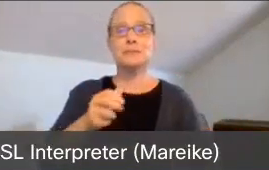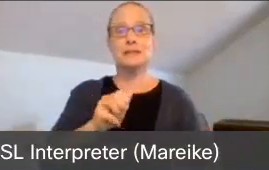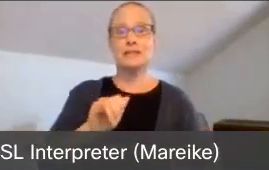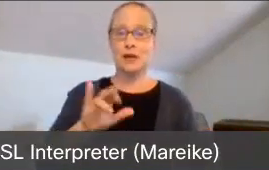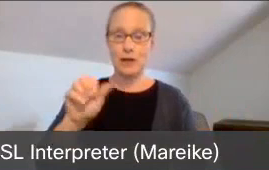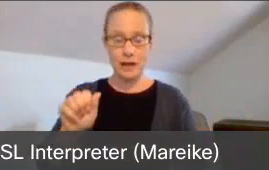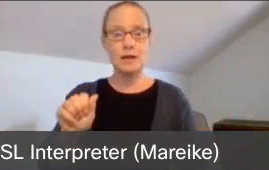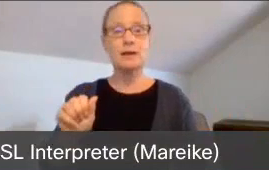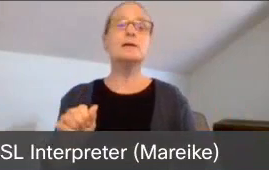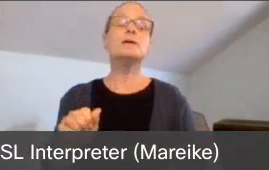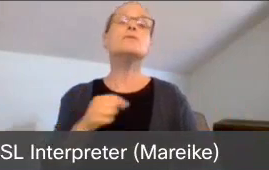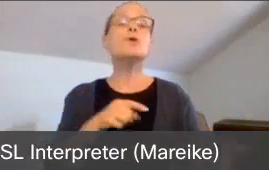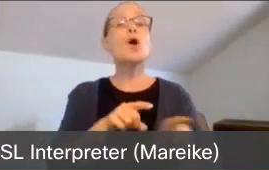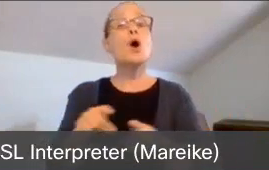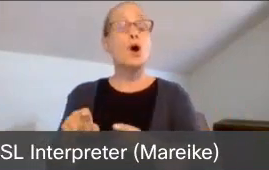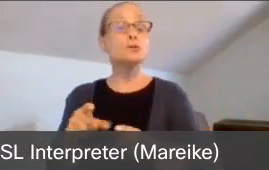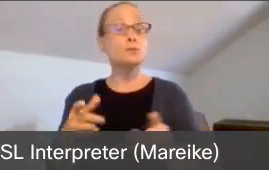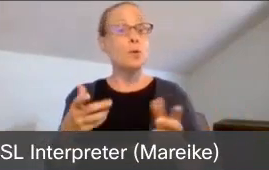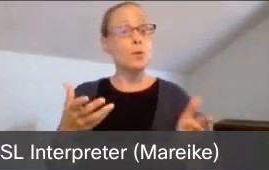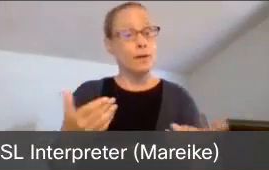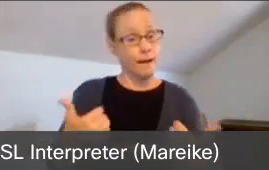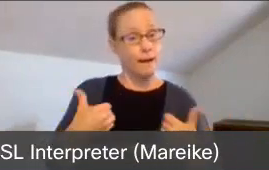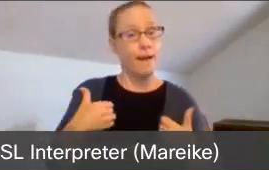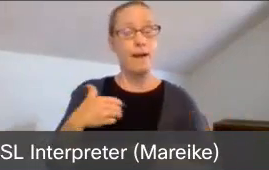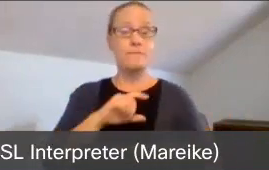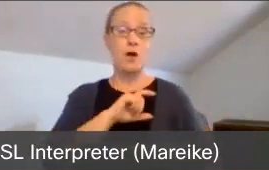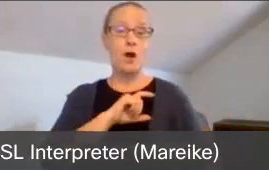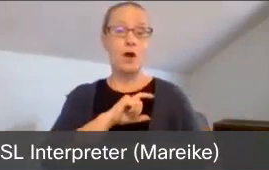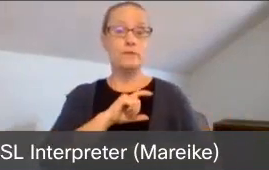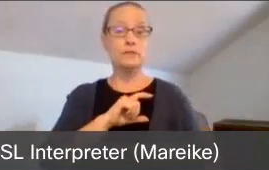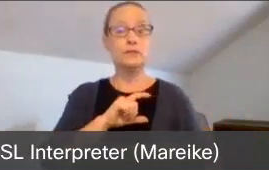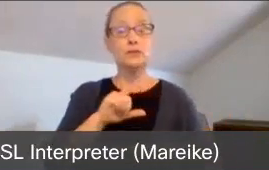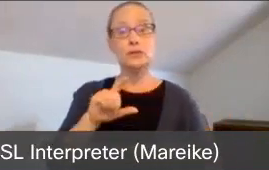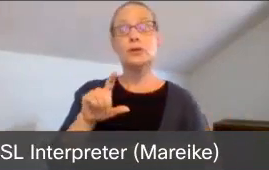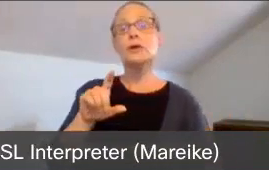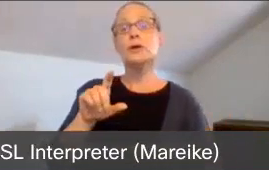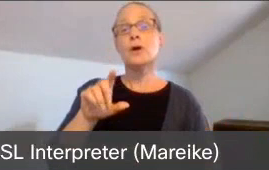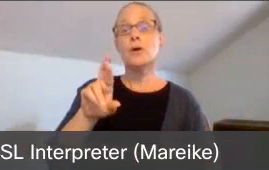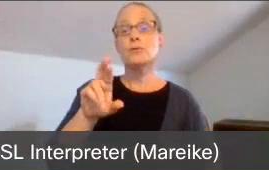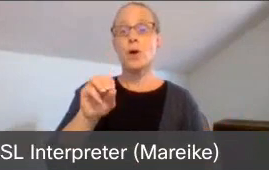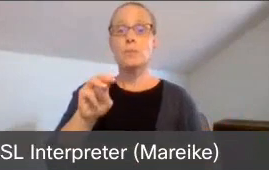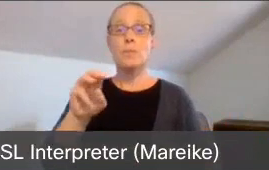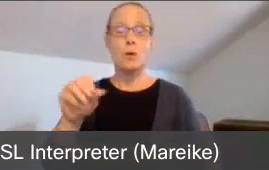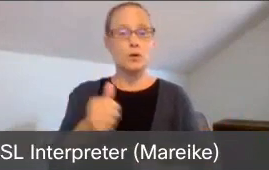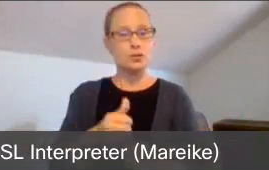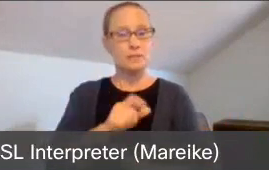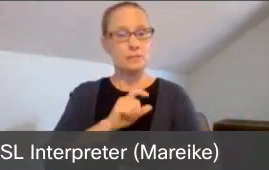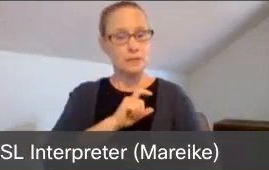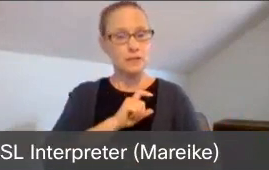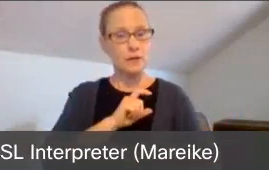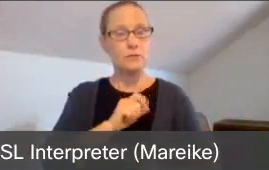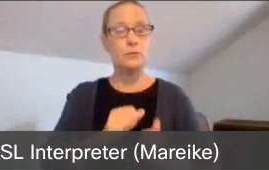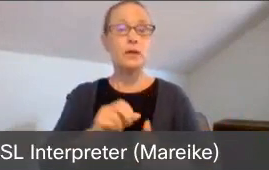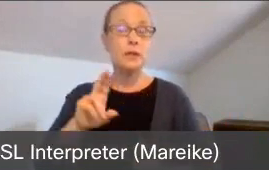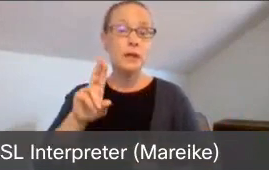And we are also joined by Officer Ashley Romo, who is the police officer with the